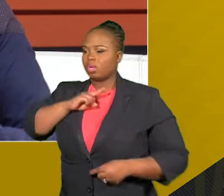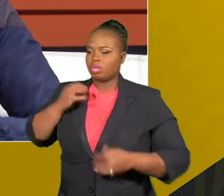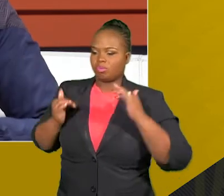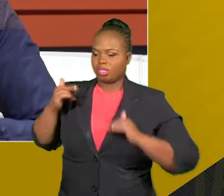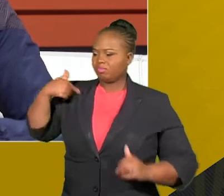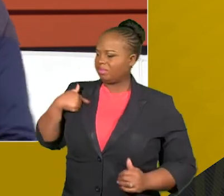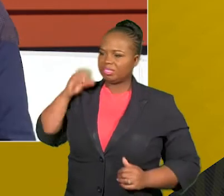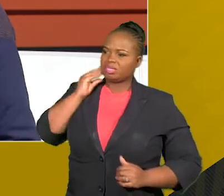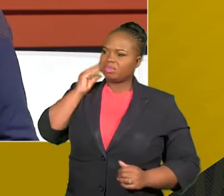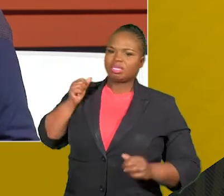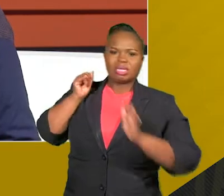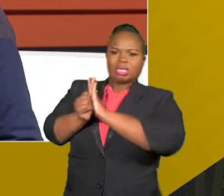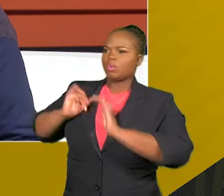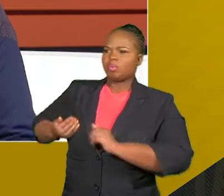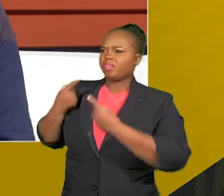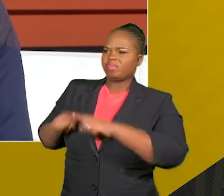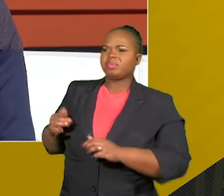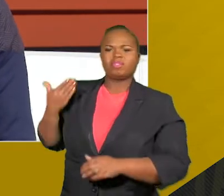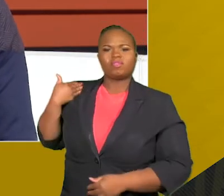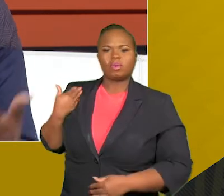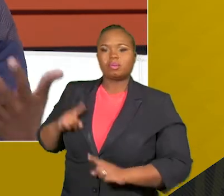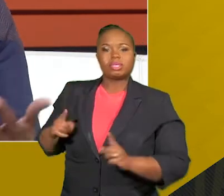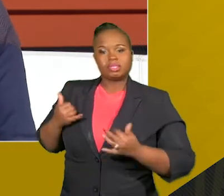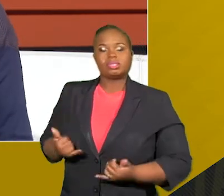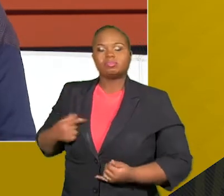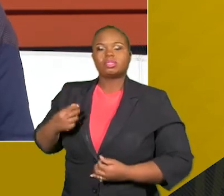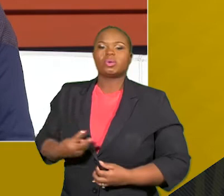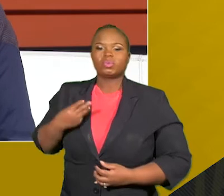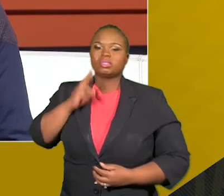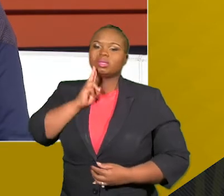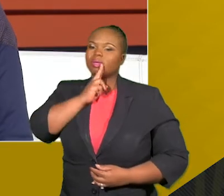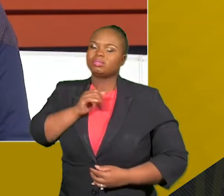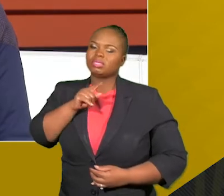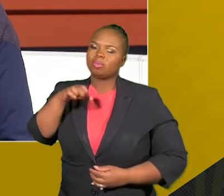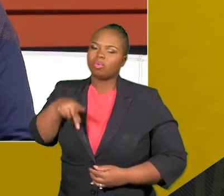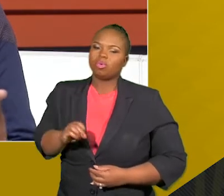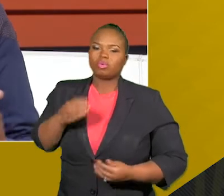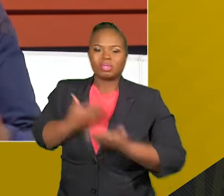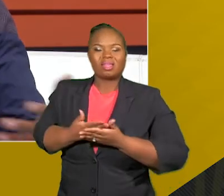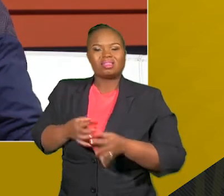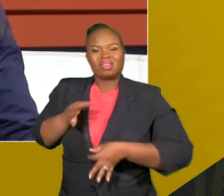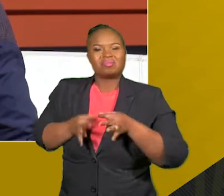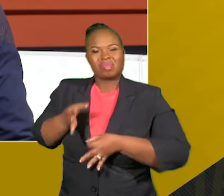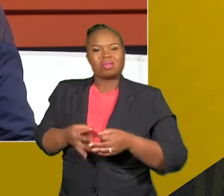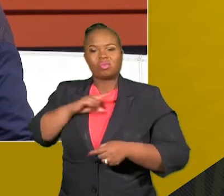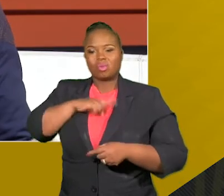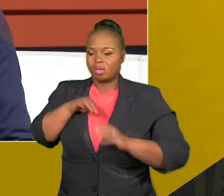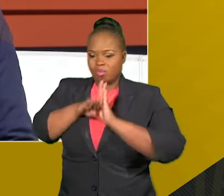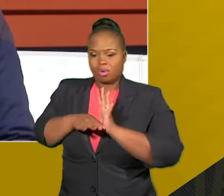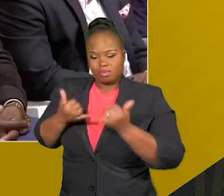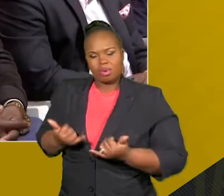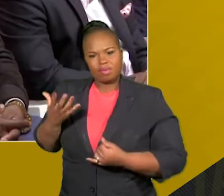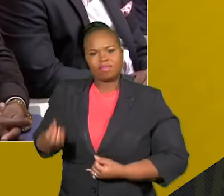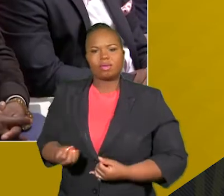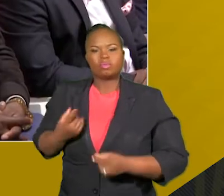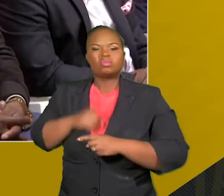who has never killed a woman before. But currently, I wish for Malume Tshepo to come through. And there's a program right now